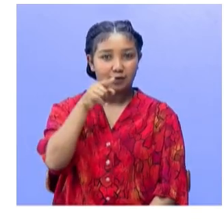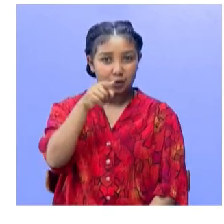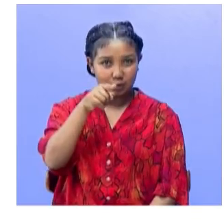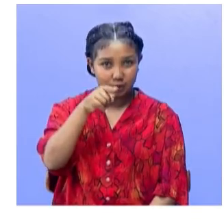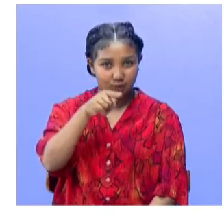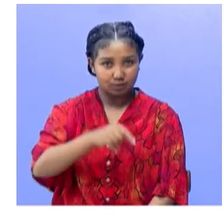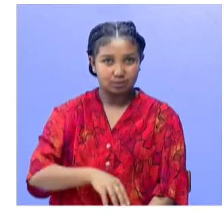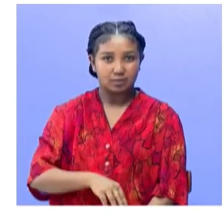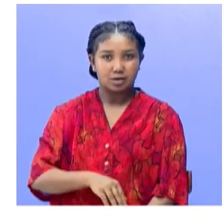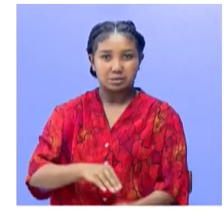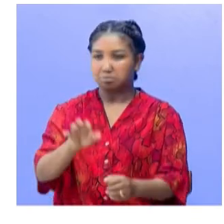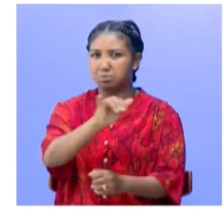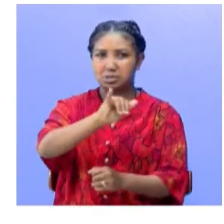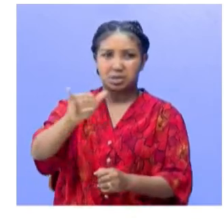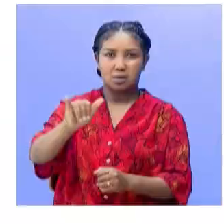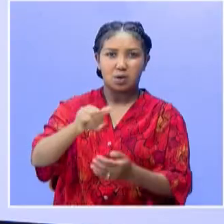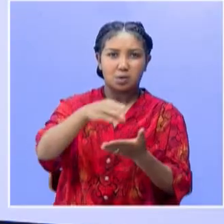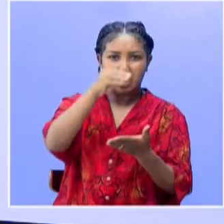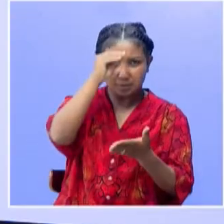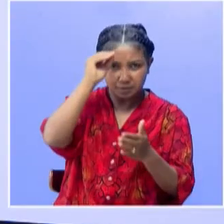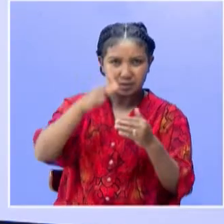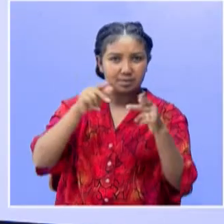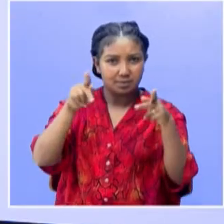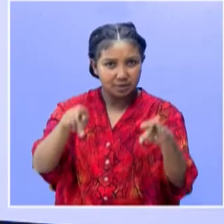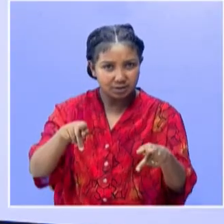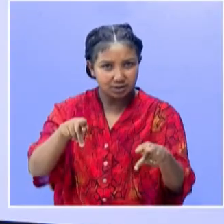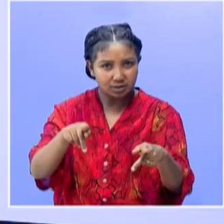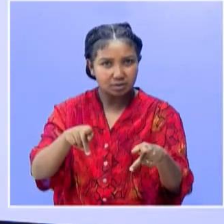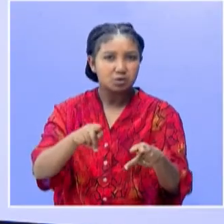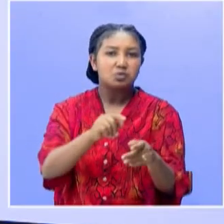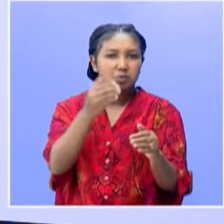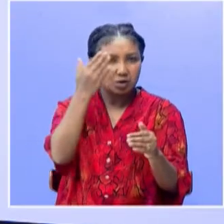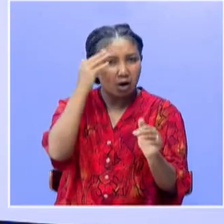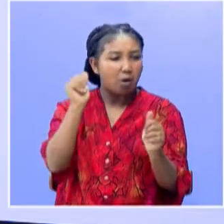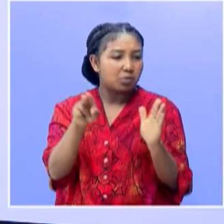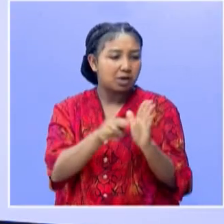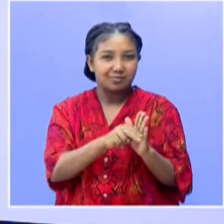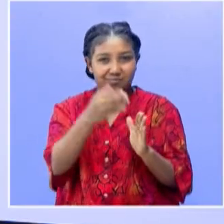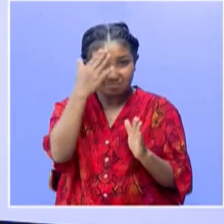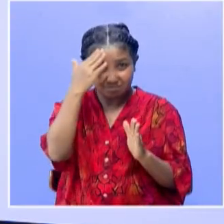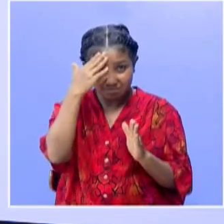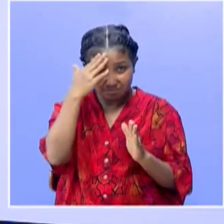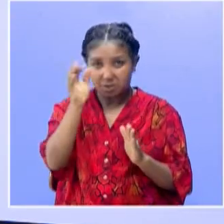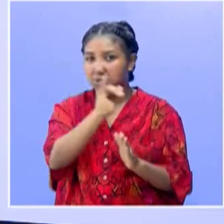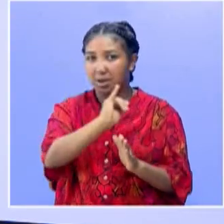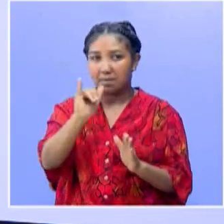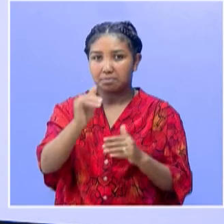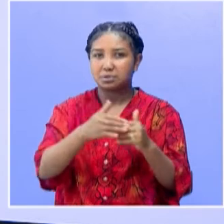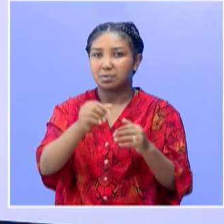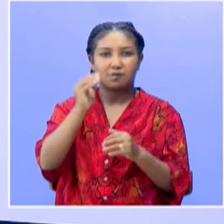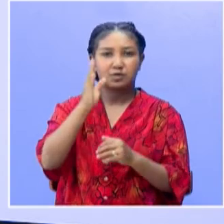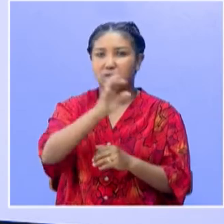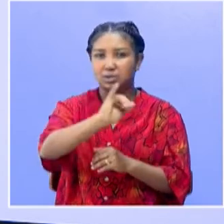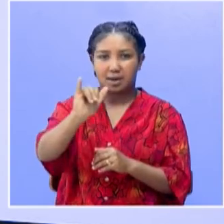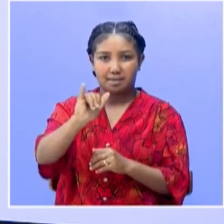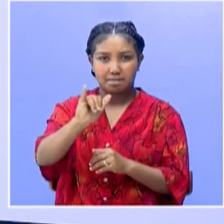you, it's the same. When we learn about simple present, we know how to make it negative, yeah? The same is true with simple future.